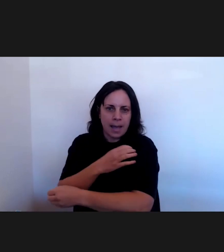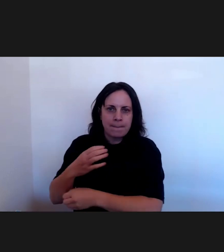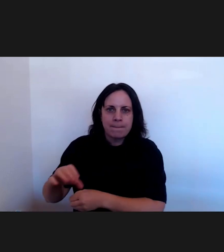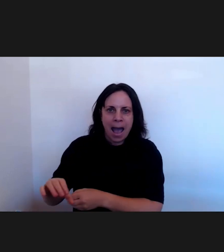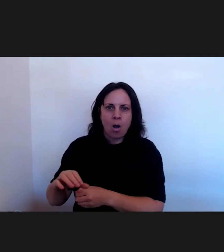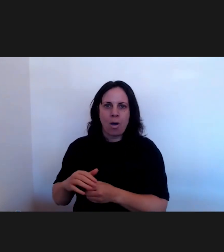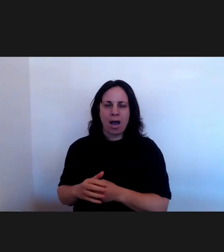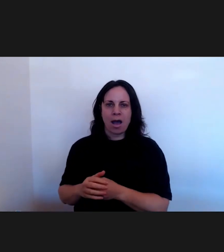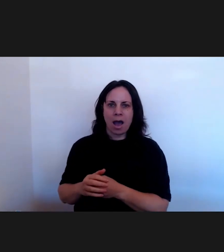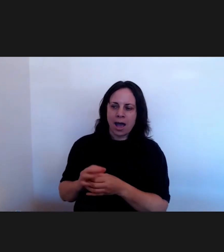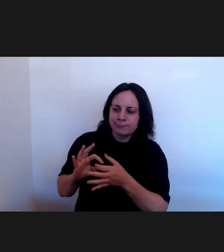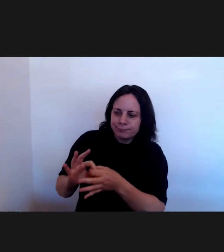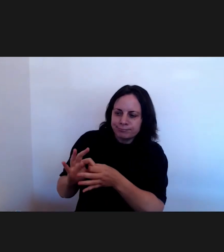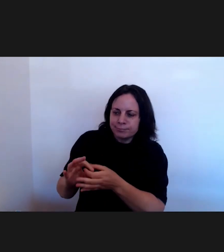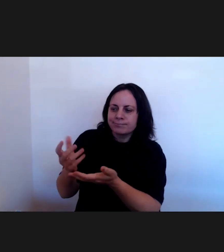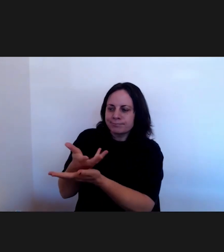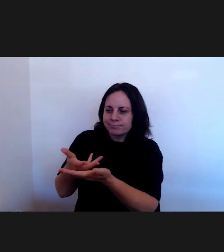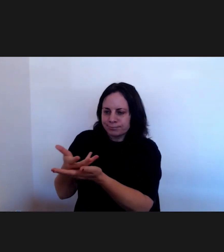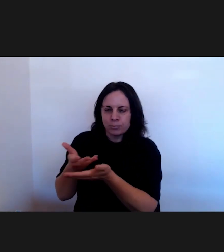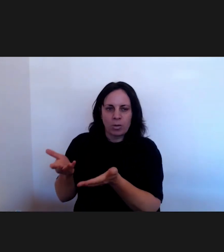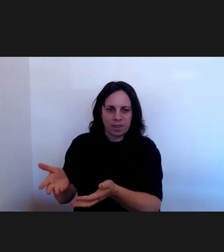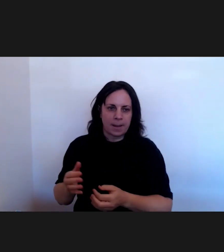towards, IAP2. I love that framework.